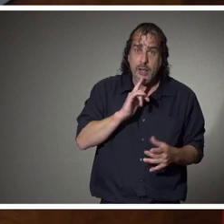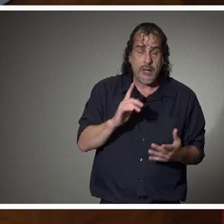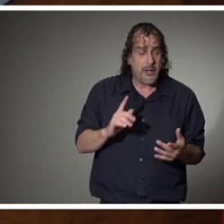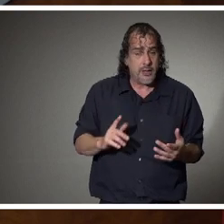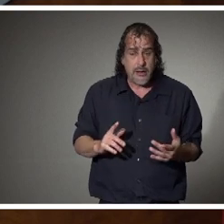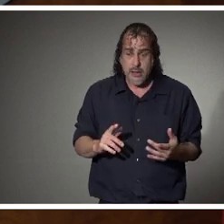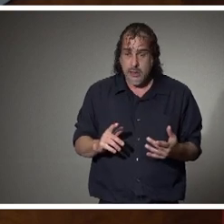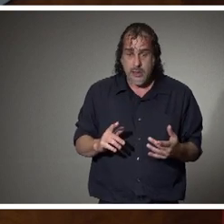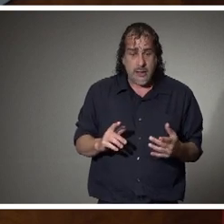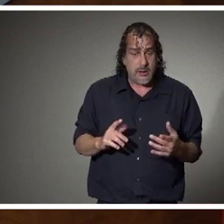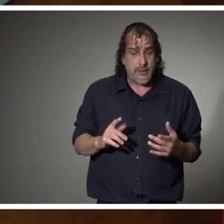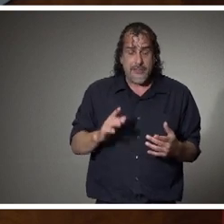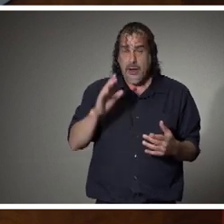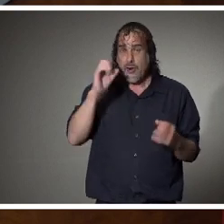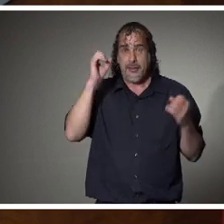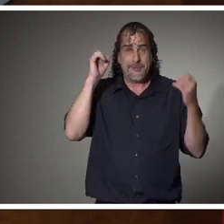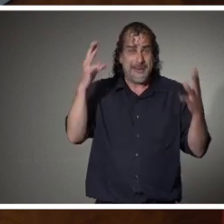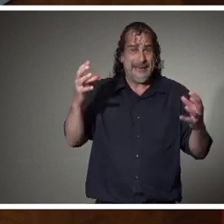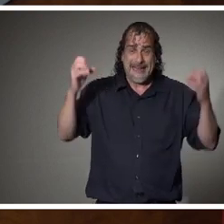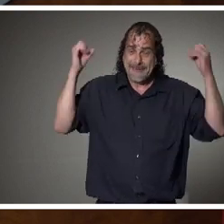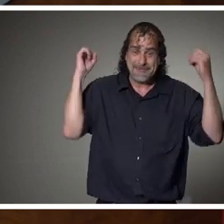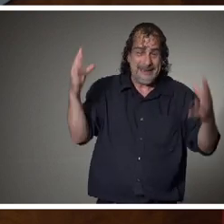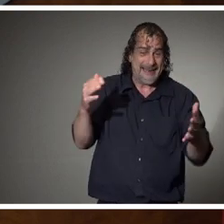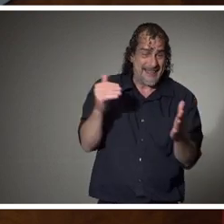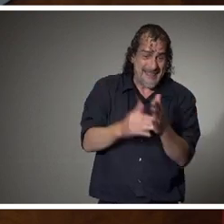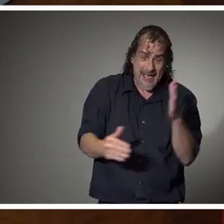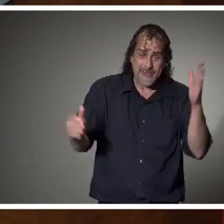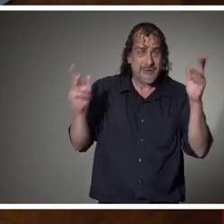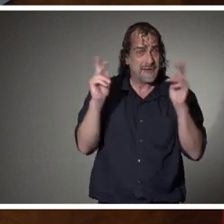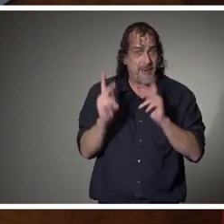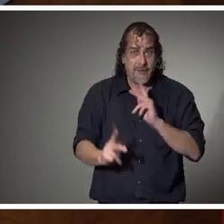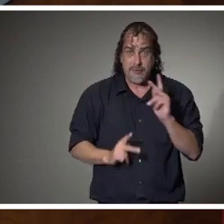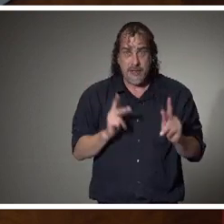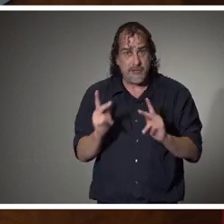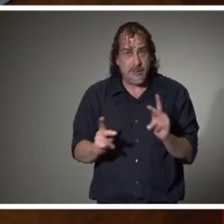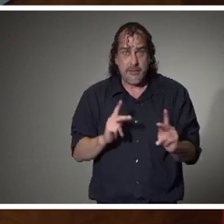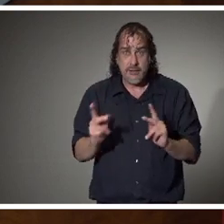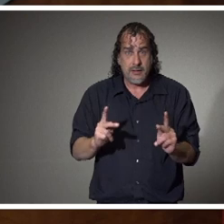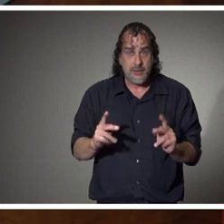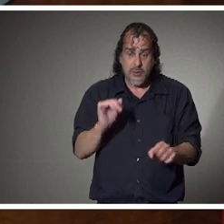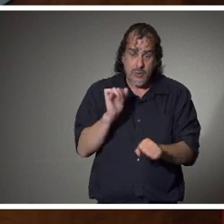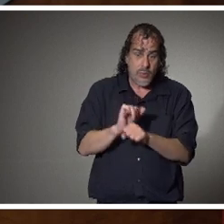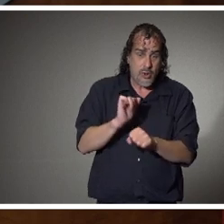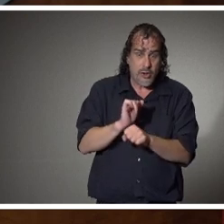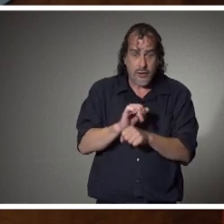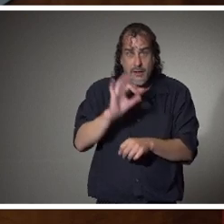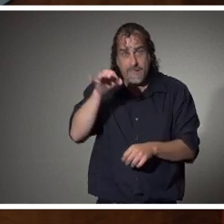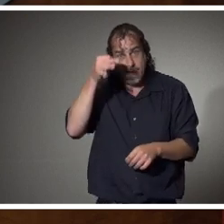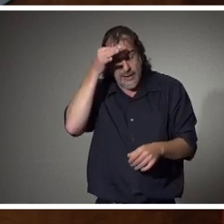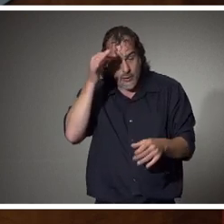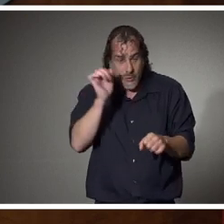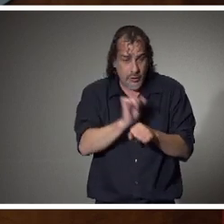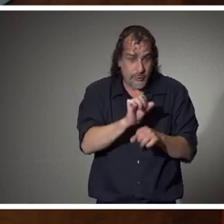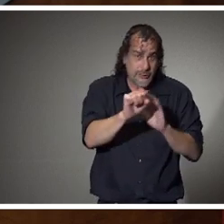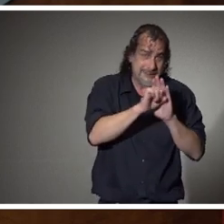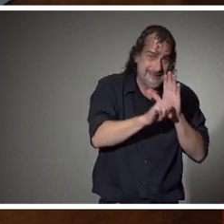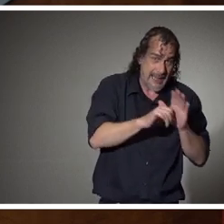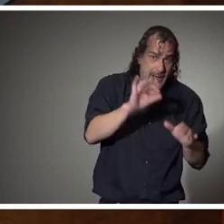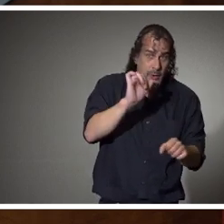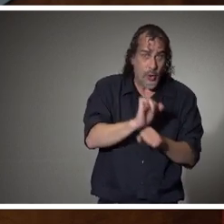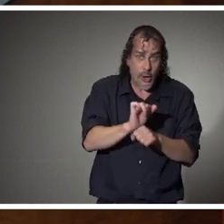there are literally thousands and thousands and thousands of state of Mississippi workers, federal workers that are stepping